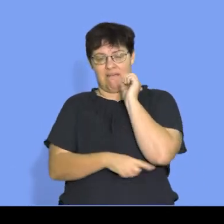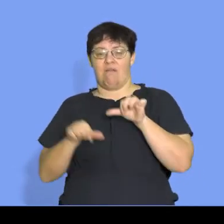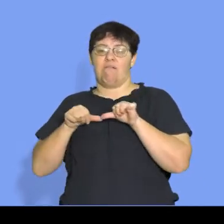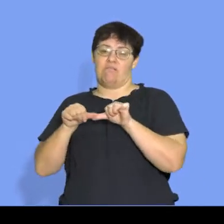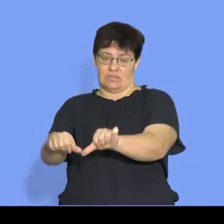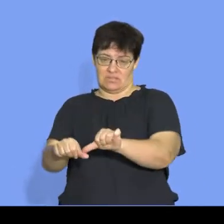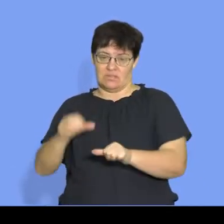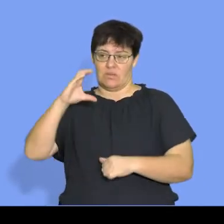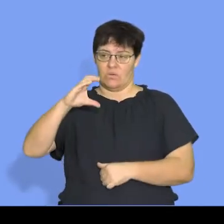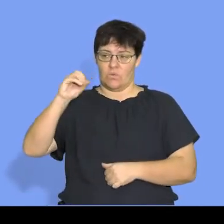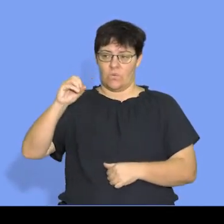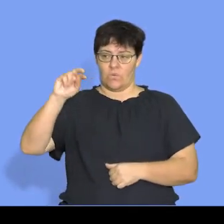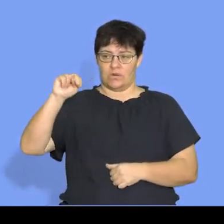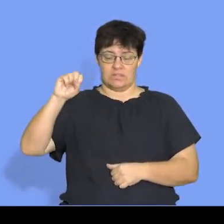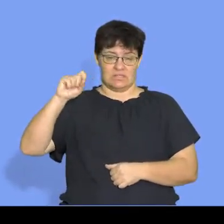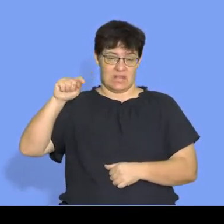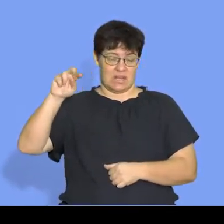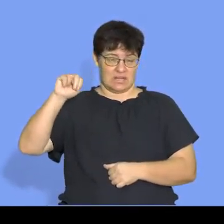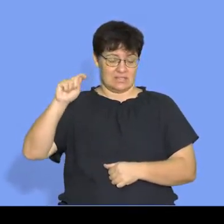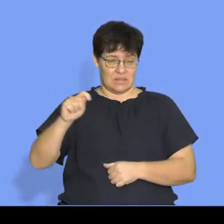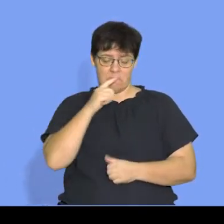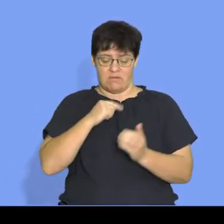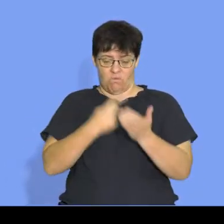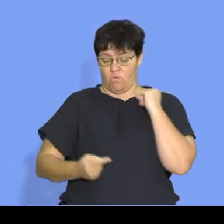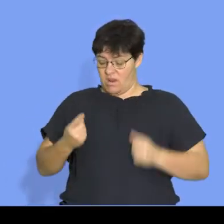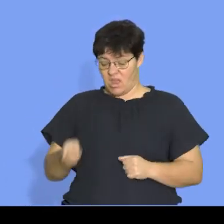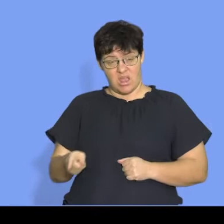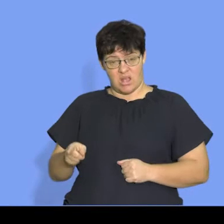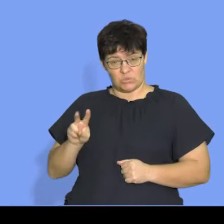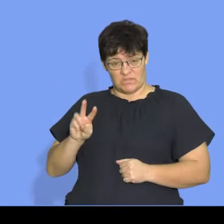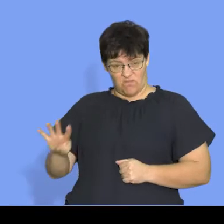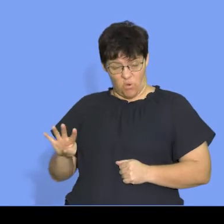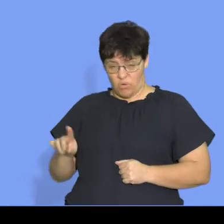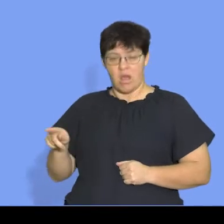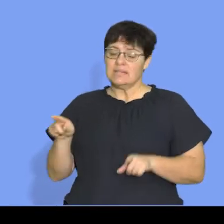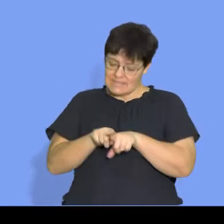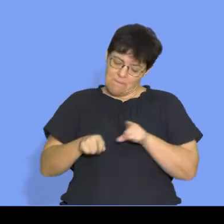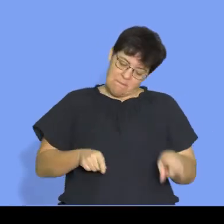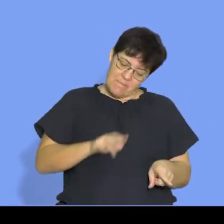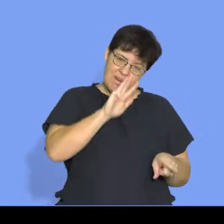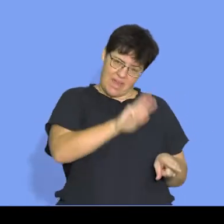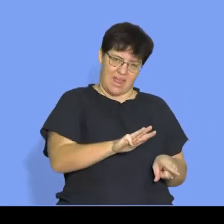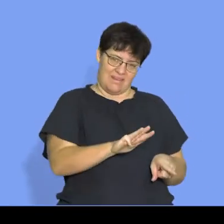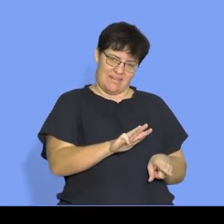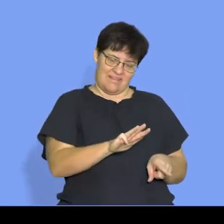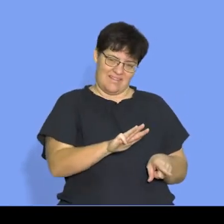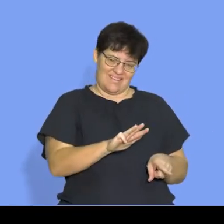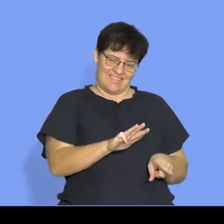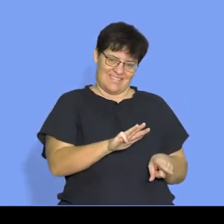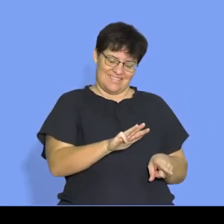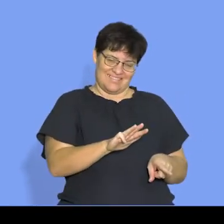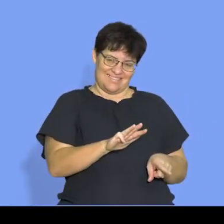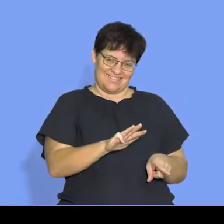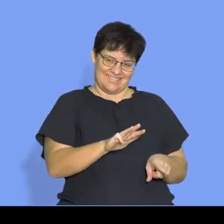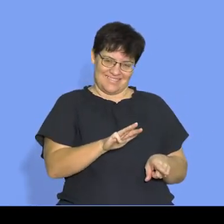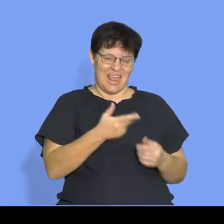the constant is not only the 24, even this 9 here is a constant, just that I was labeling the 24 alone. So